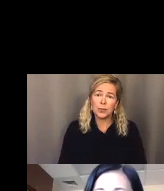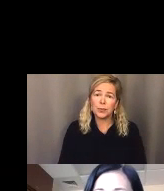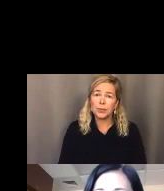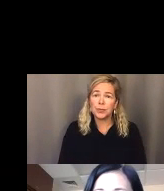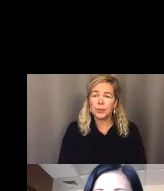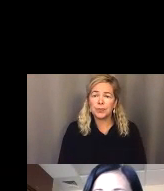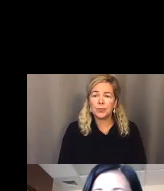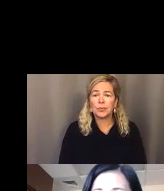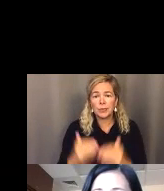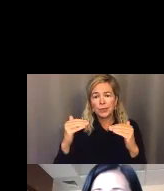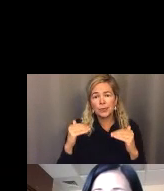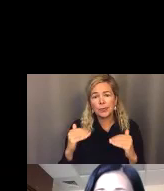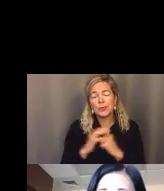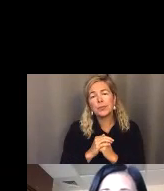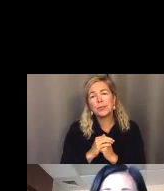Next slide.